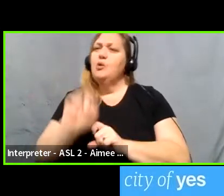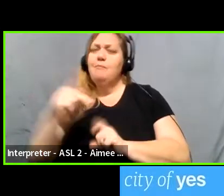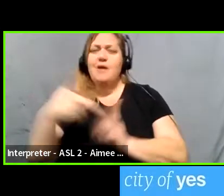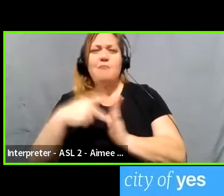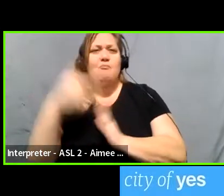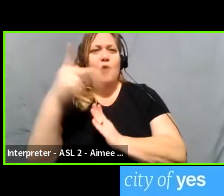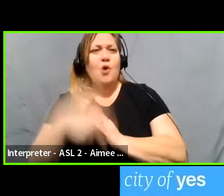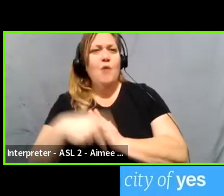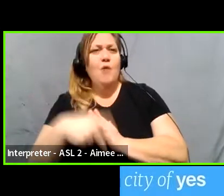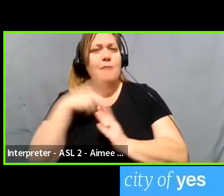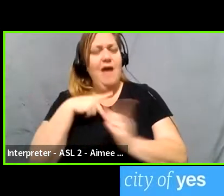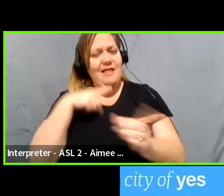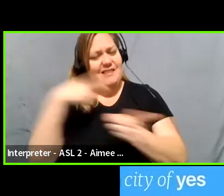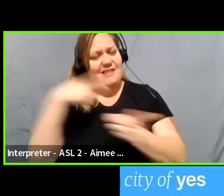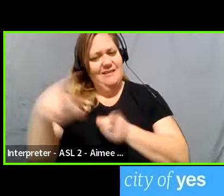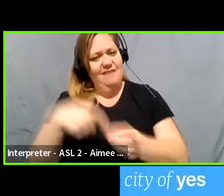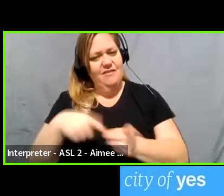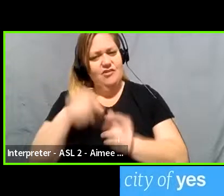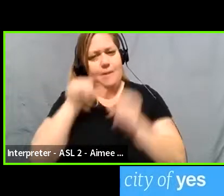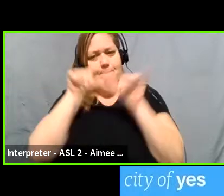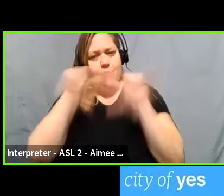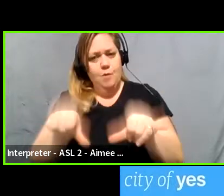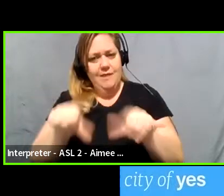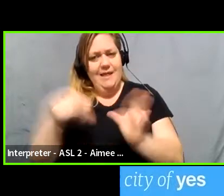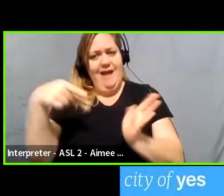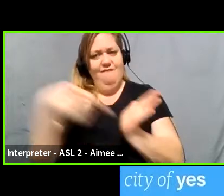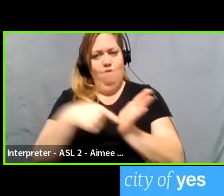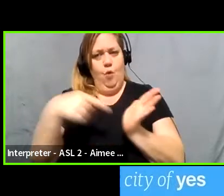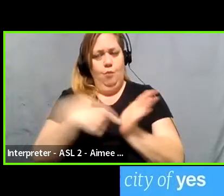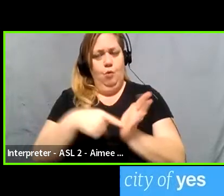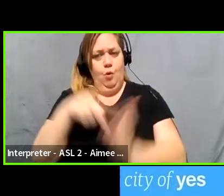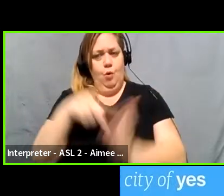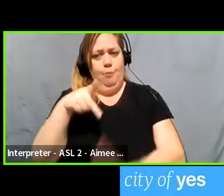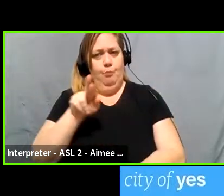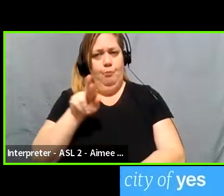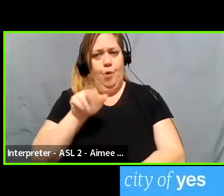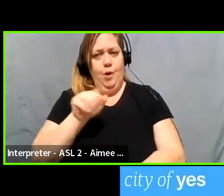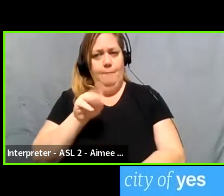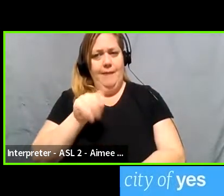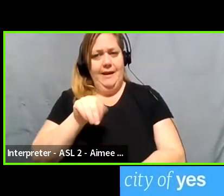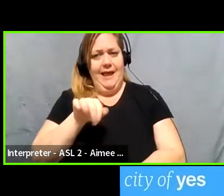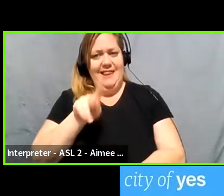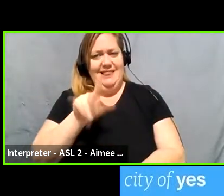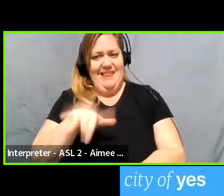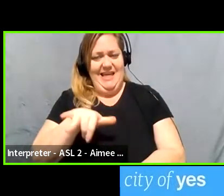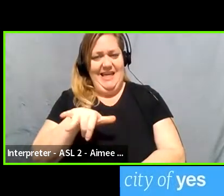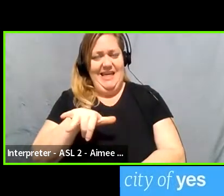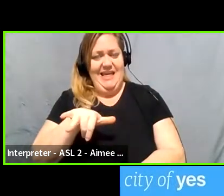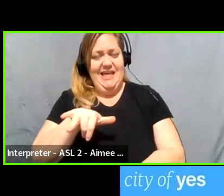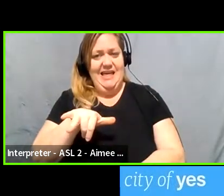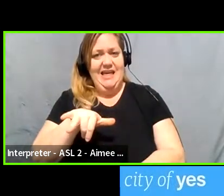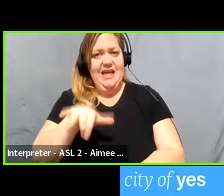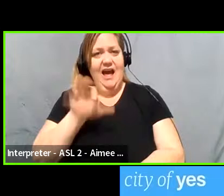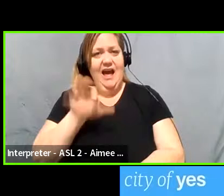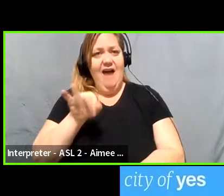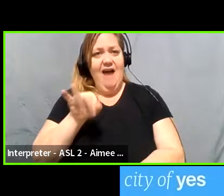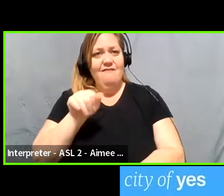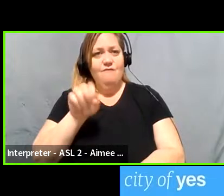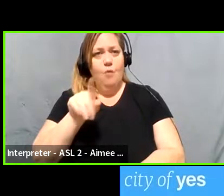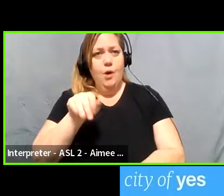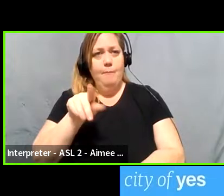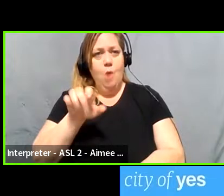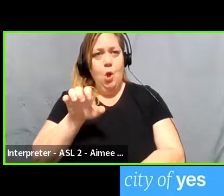definition of permanently affordable as is as as at its minimum? 30 years, please. Sorry.